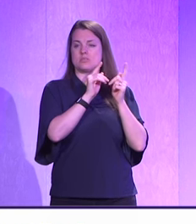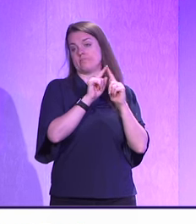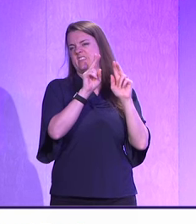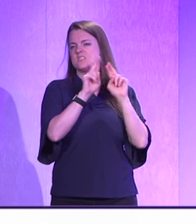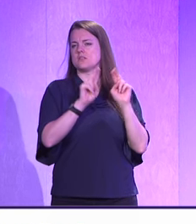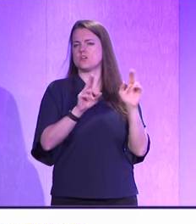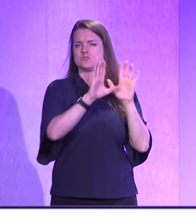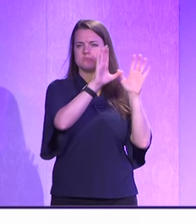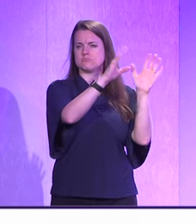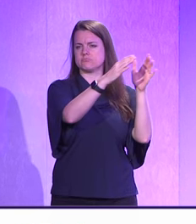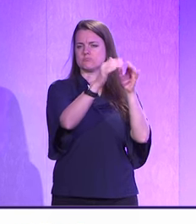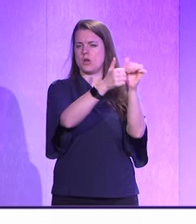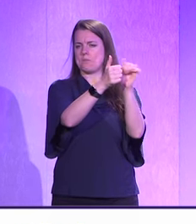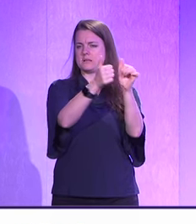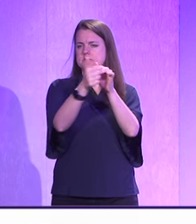world.